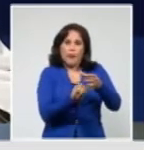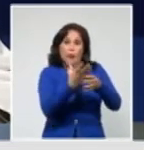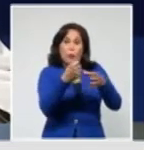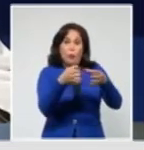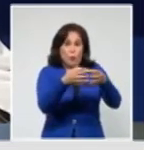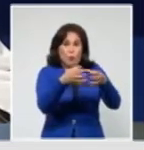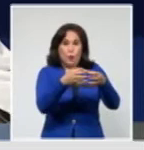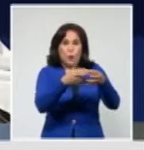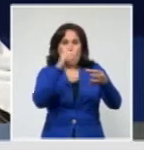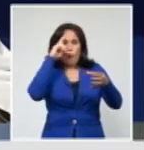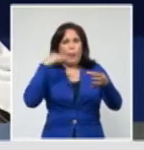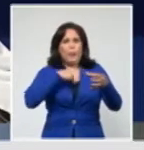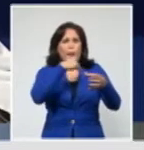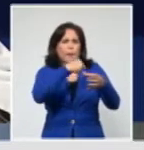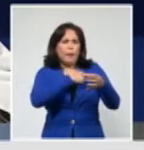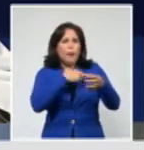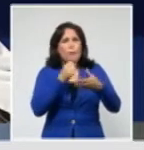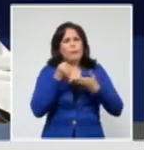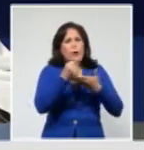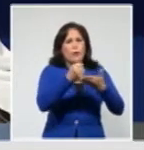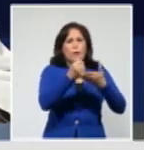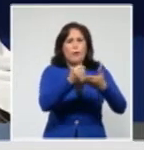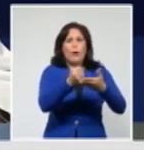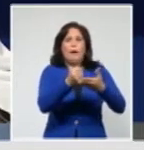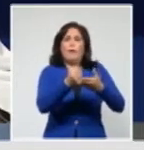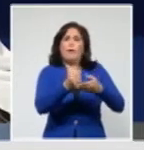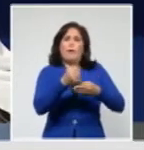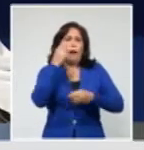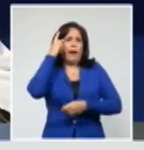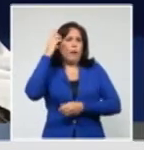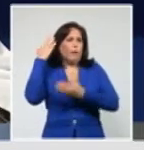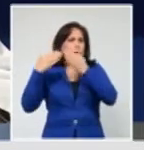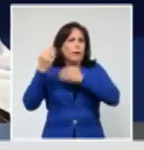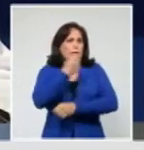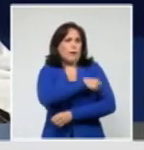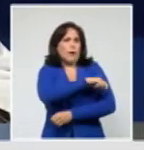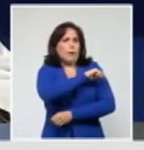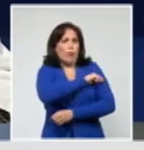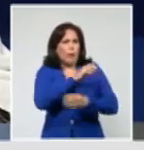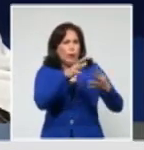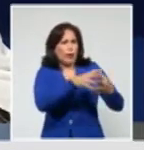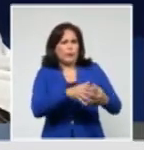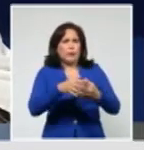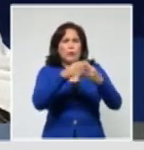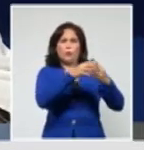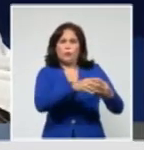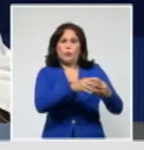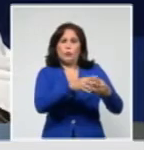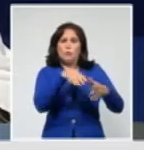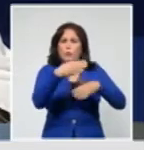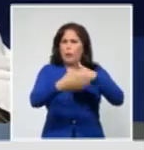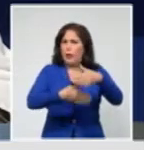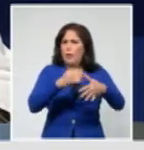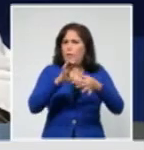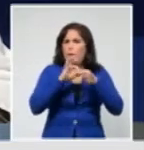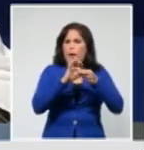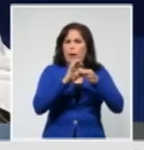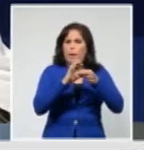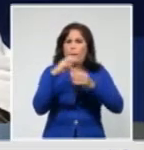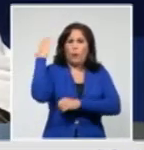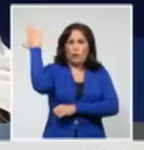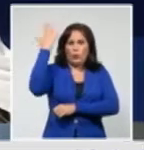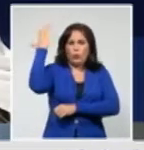Jefe Fidel Castro to assist the people of the United States who had been affected by Hurricane